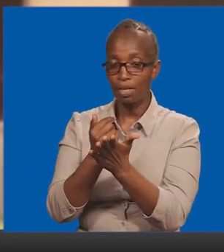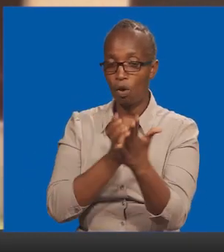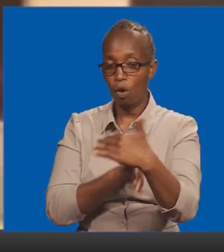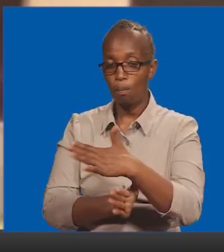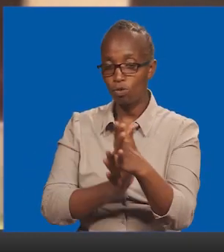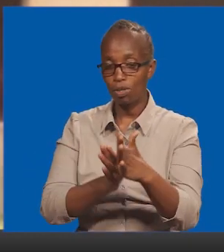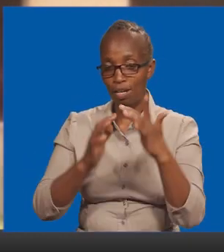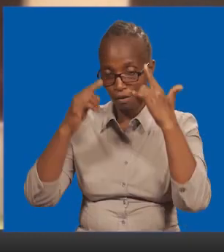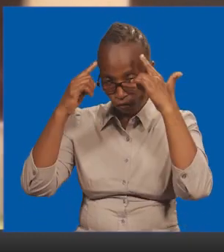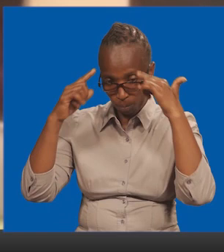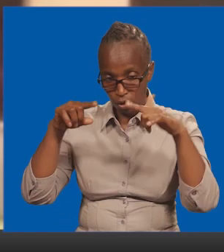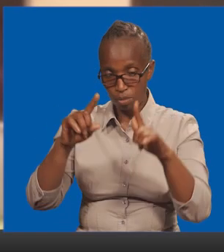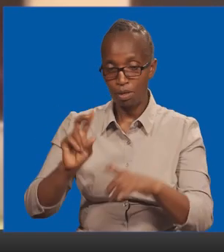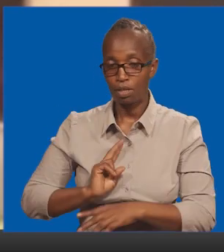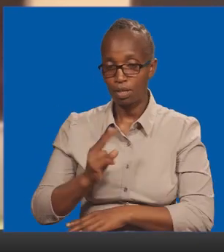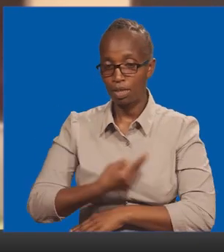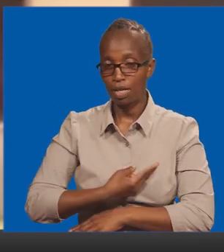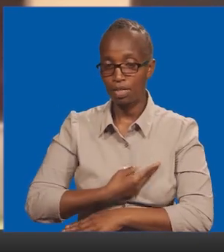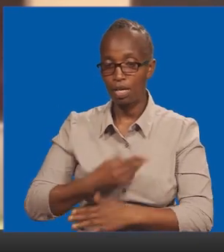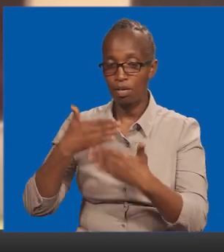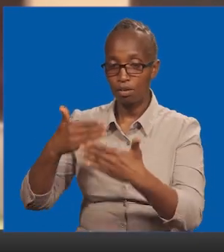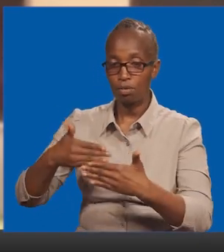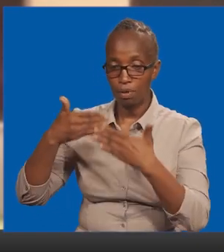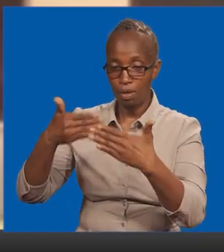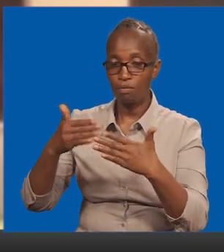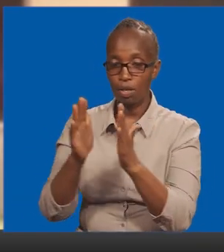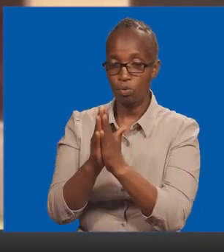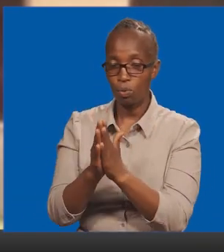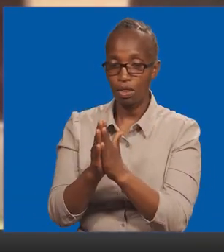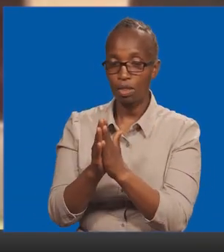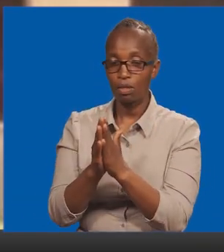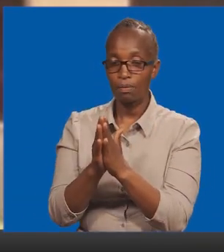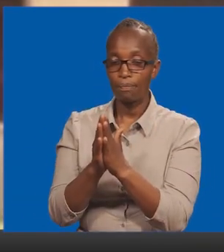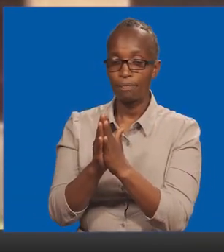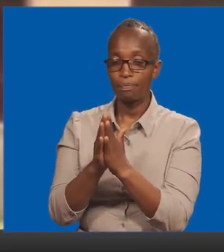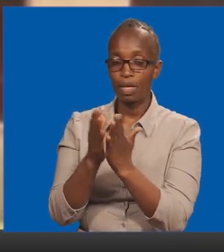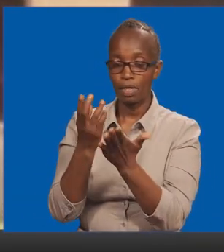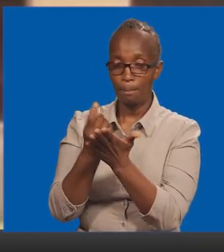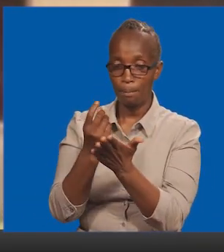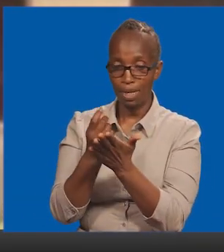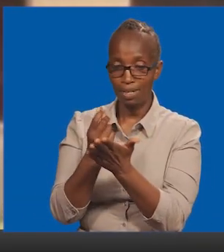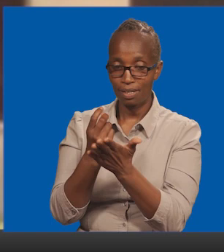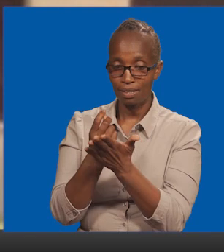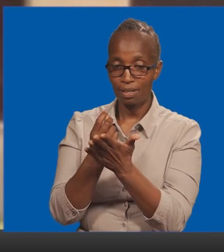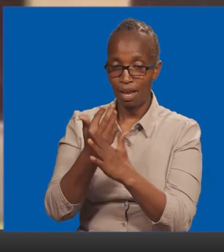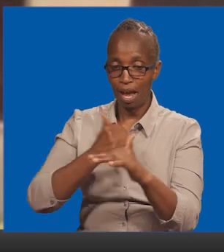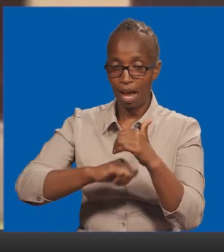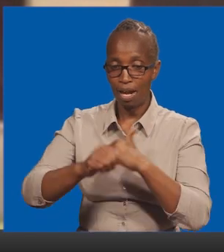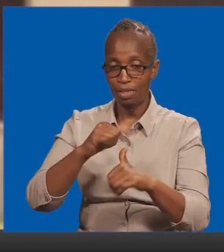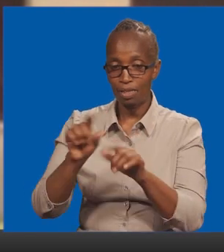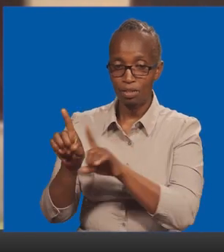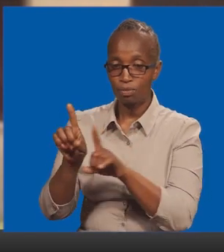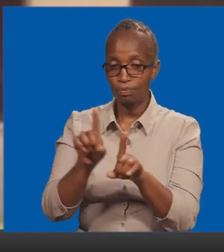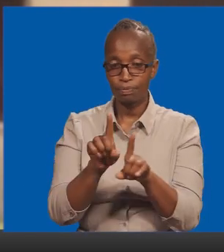involved in Kenya's mining sector. The opportunity now for prospecting licenses to be issued, to be processed in line with